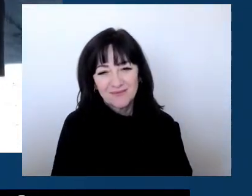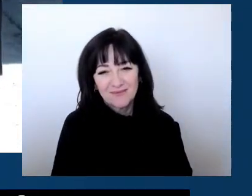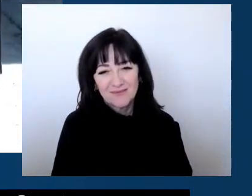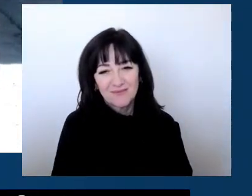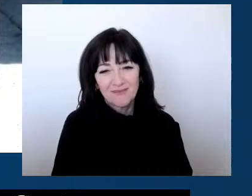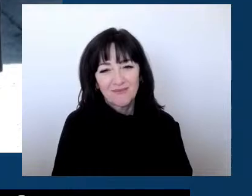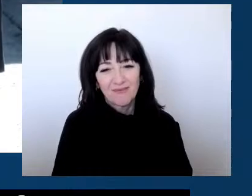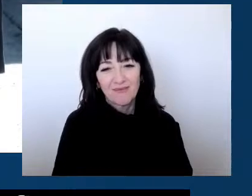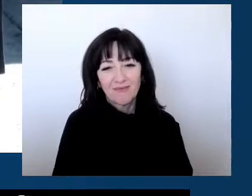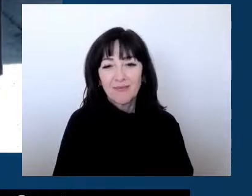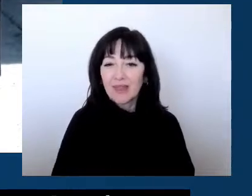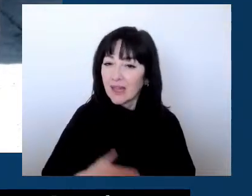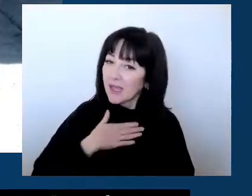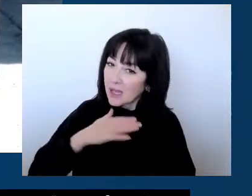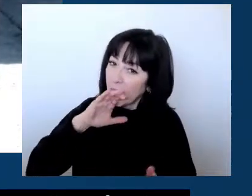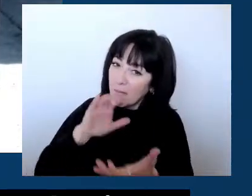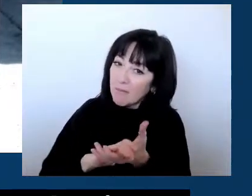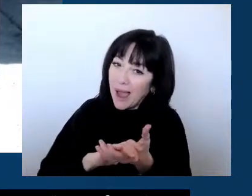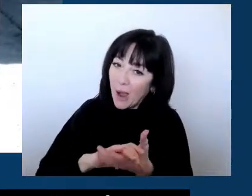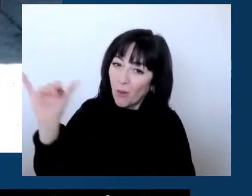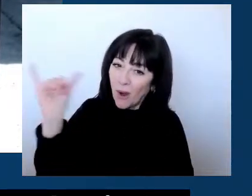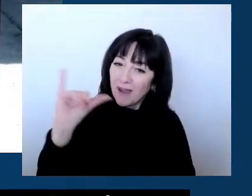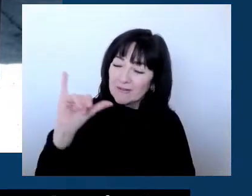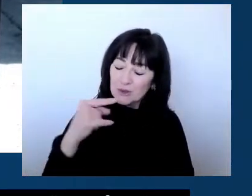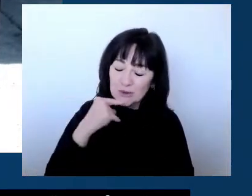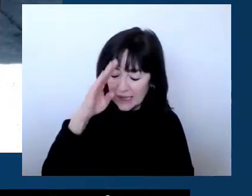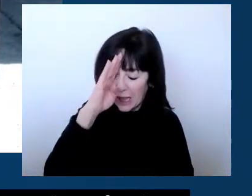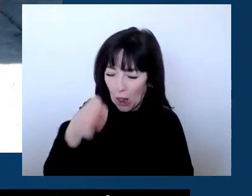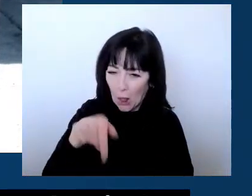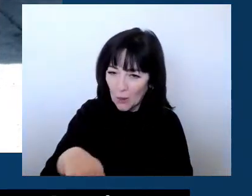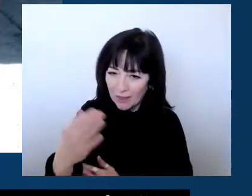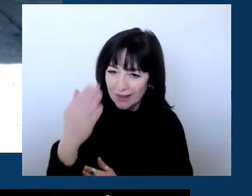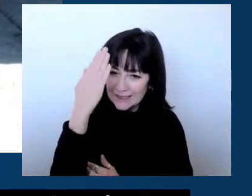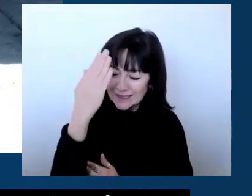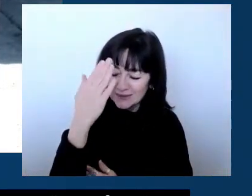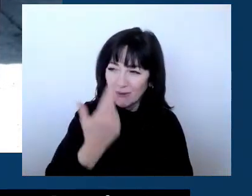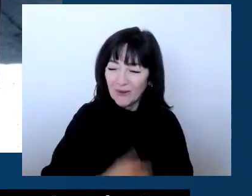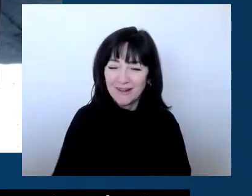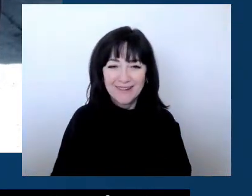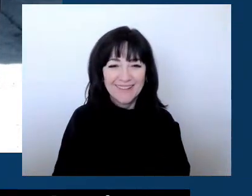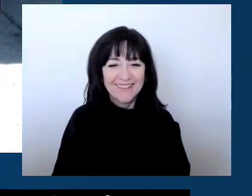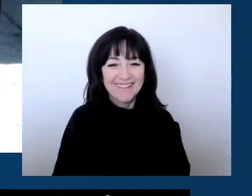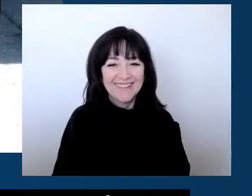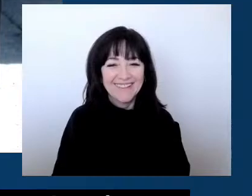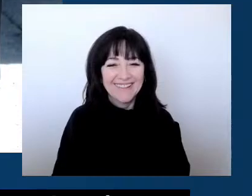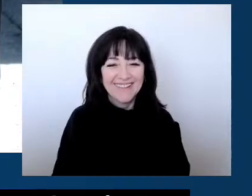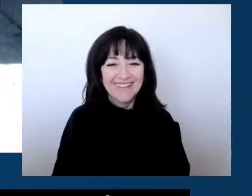By the way, my wife wanted to say hello to you this morning as well.